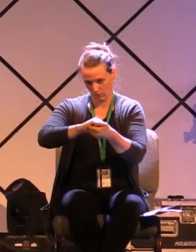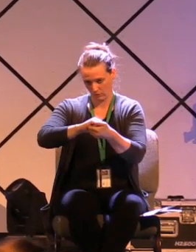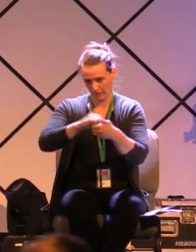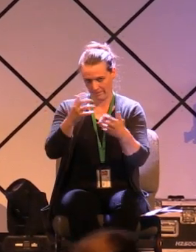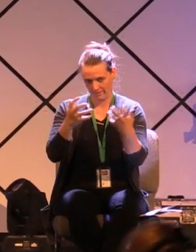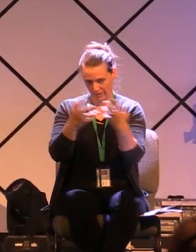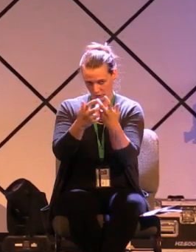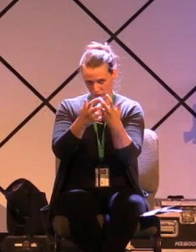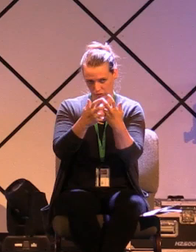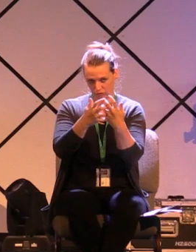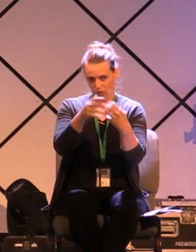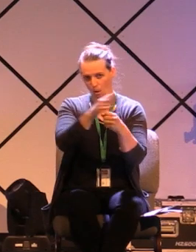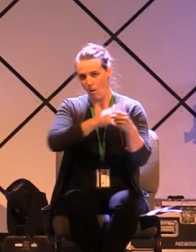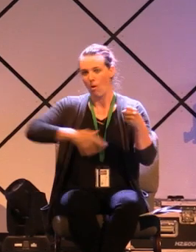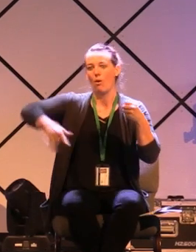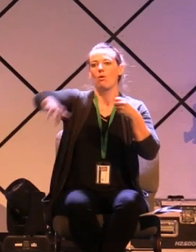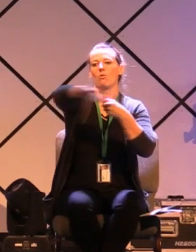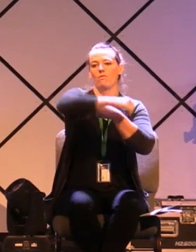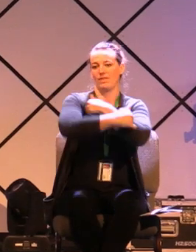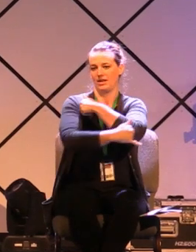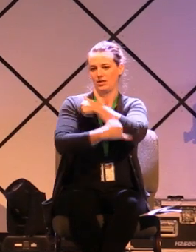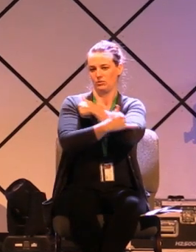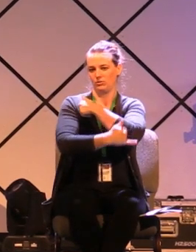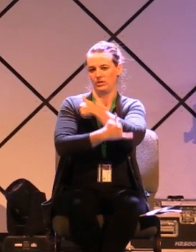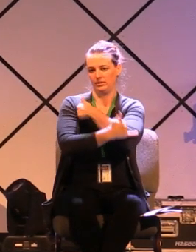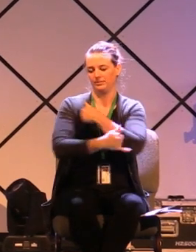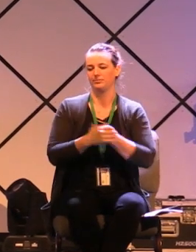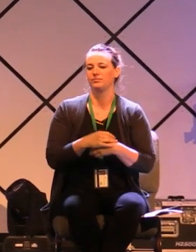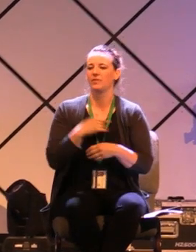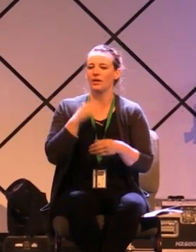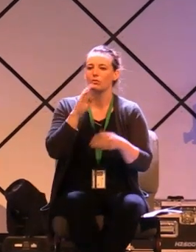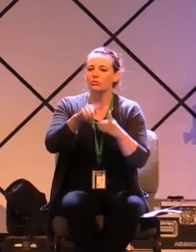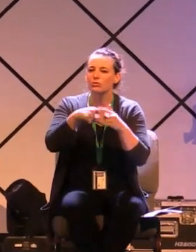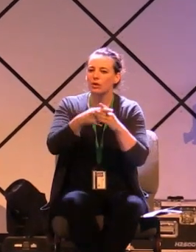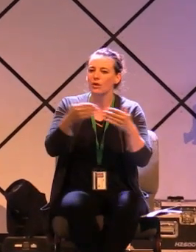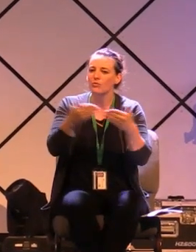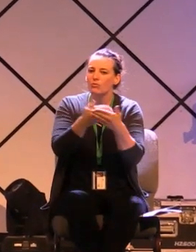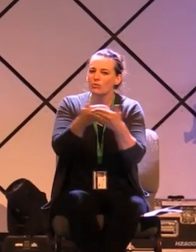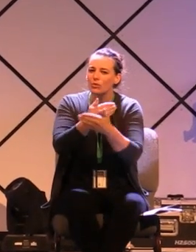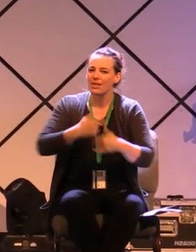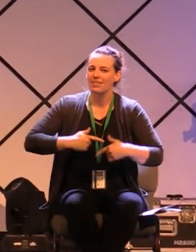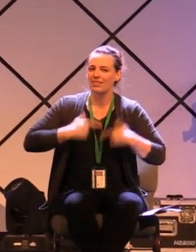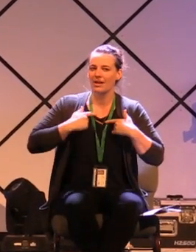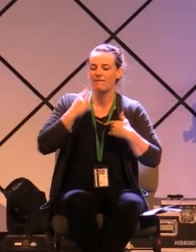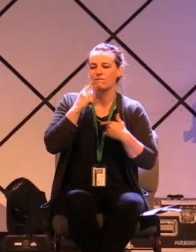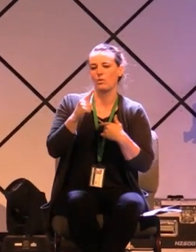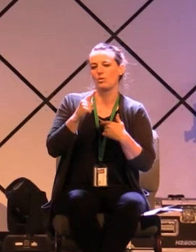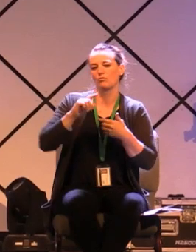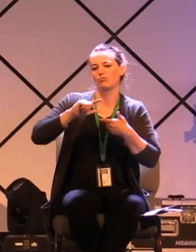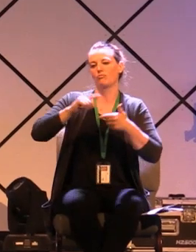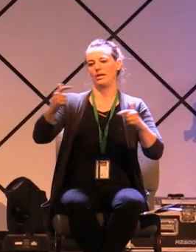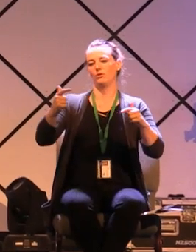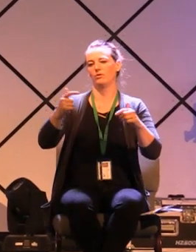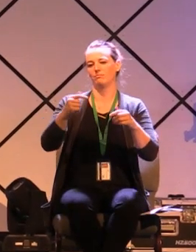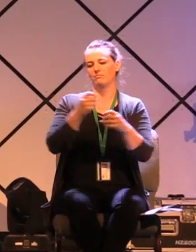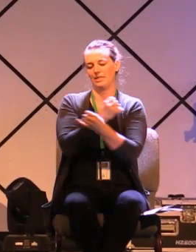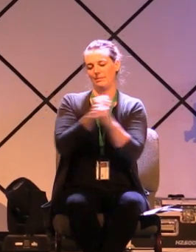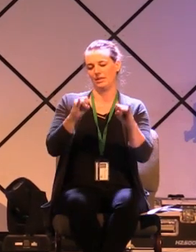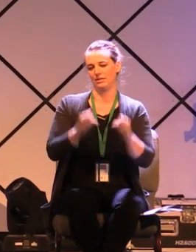matching across the country to start their new life of greater independence.